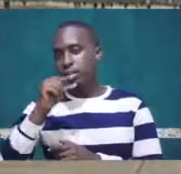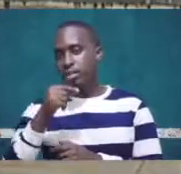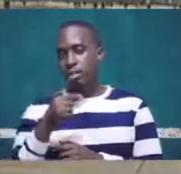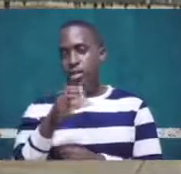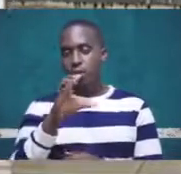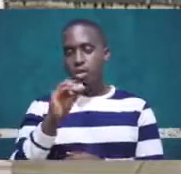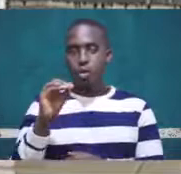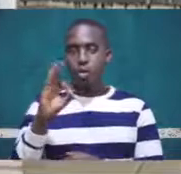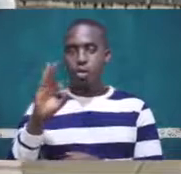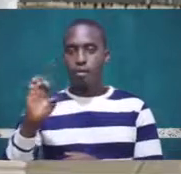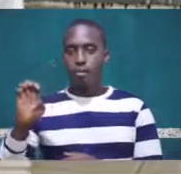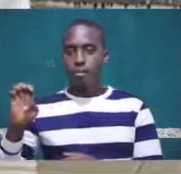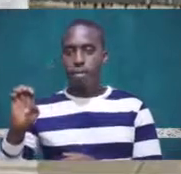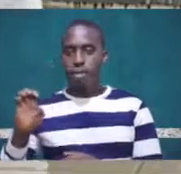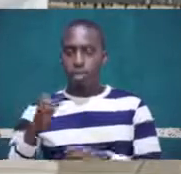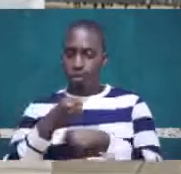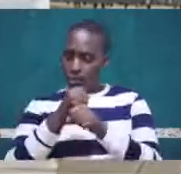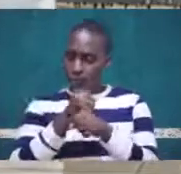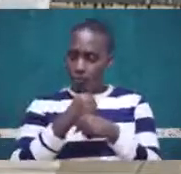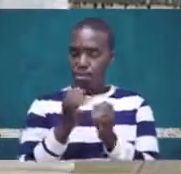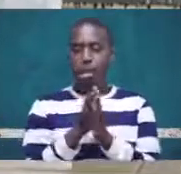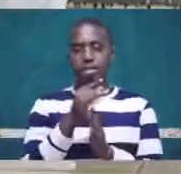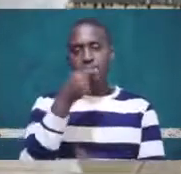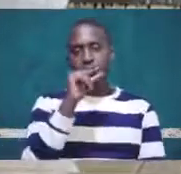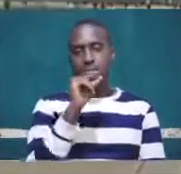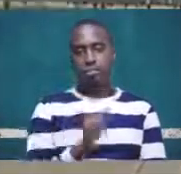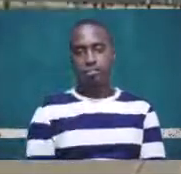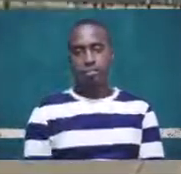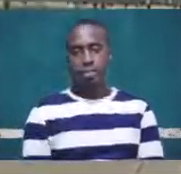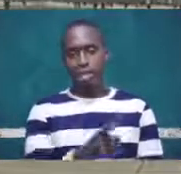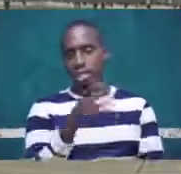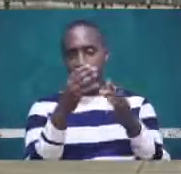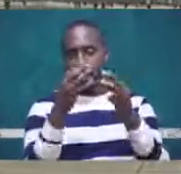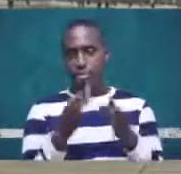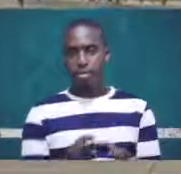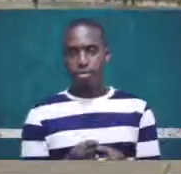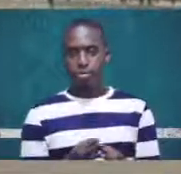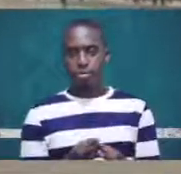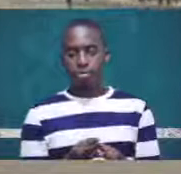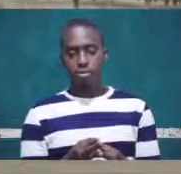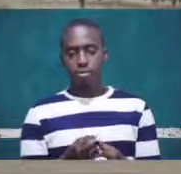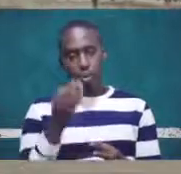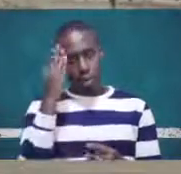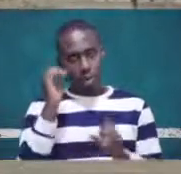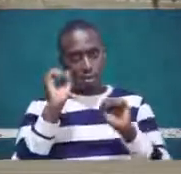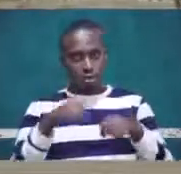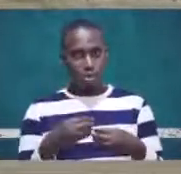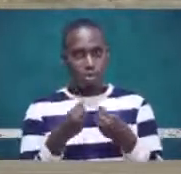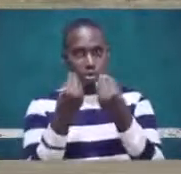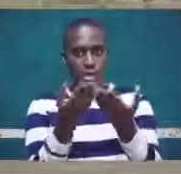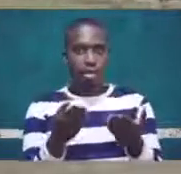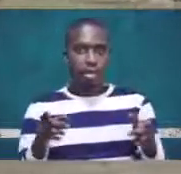talk about coffee and tea. These are substitute goods because they may serve the